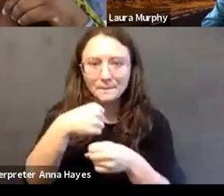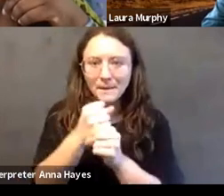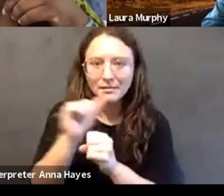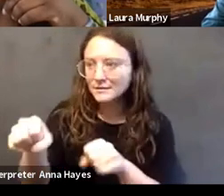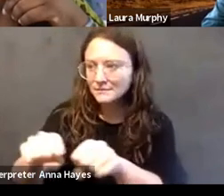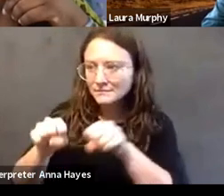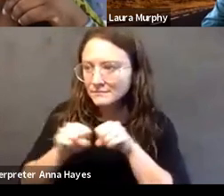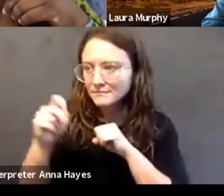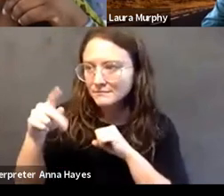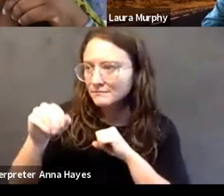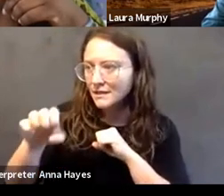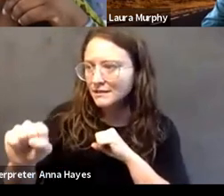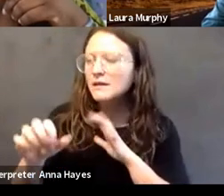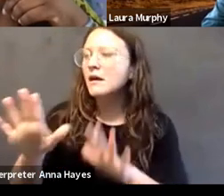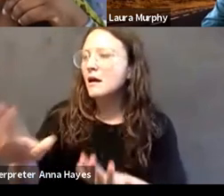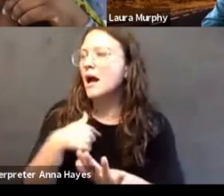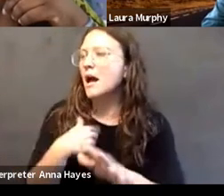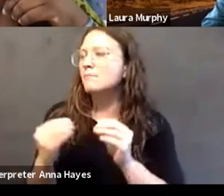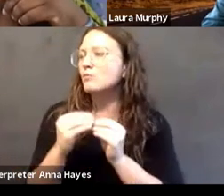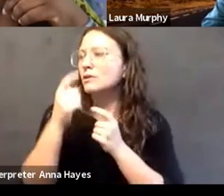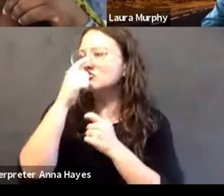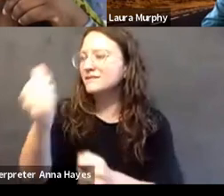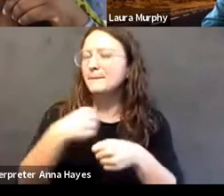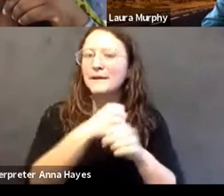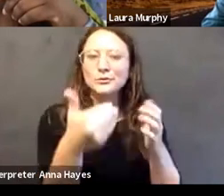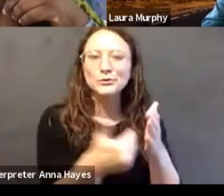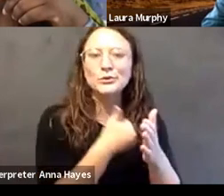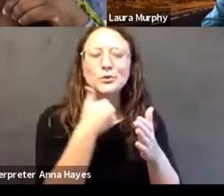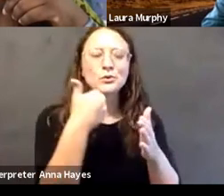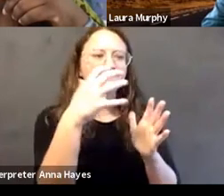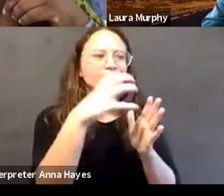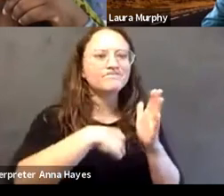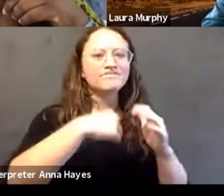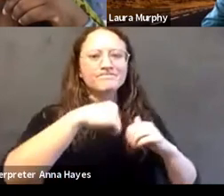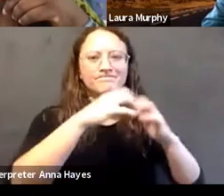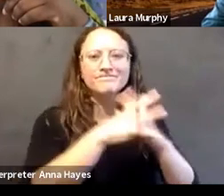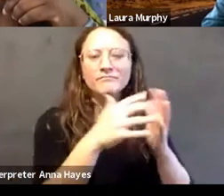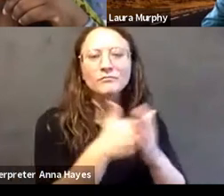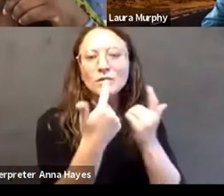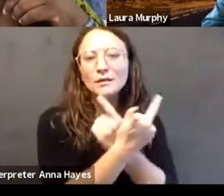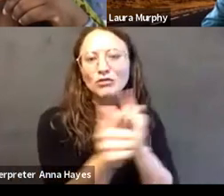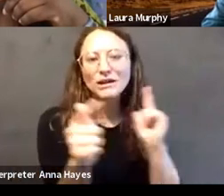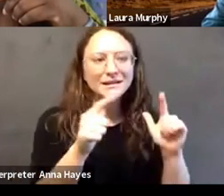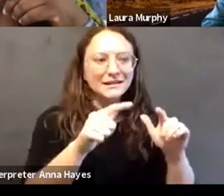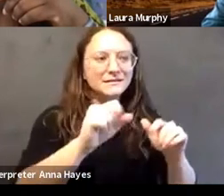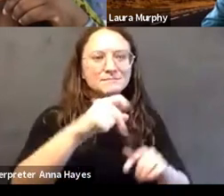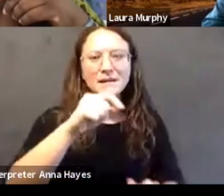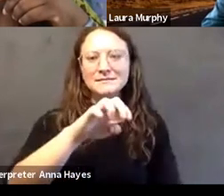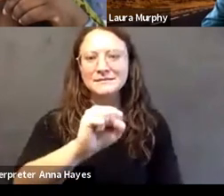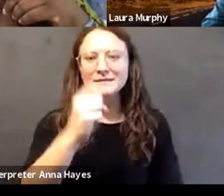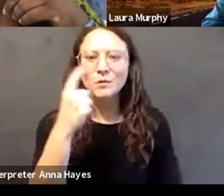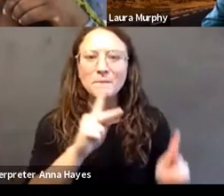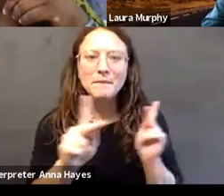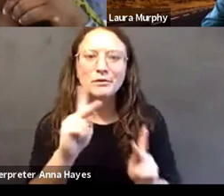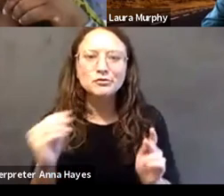in creating and carving out liberatory like spaces so people can thrive. And I think what's